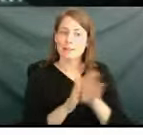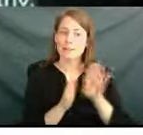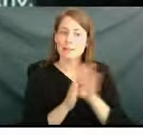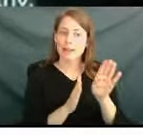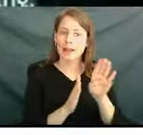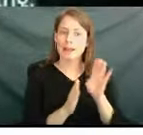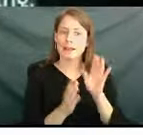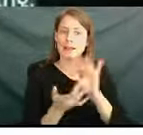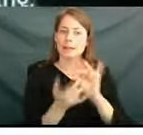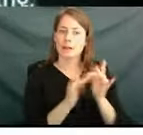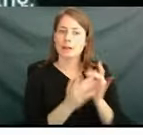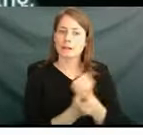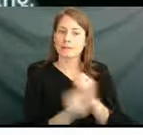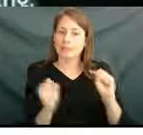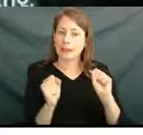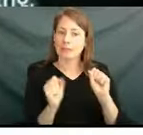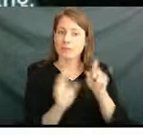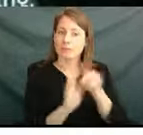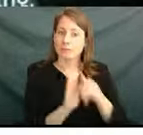Bullying.